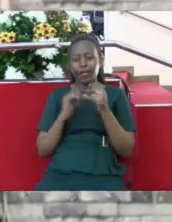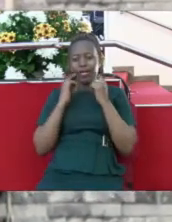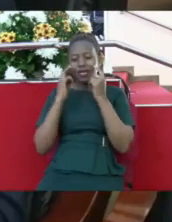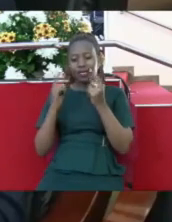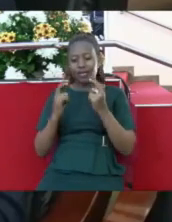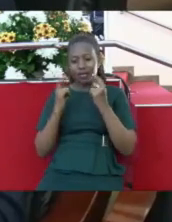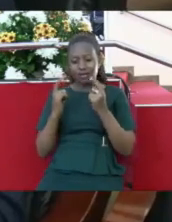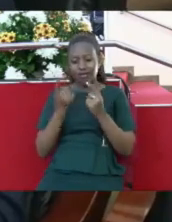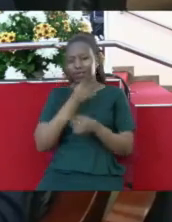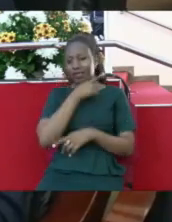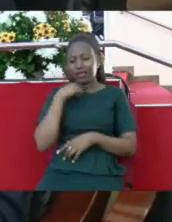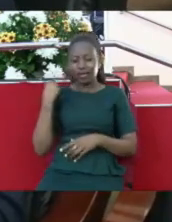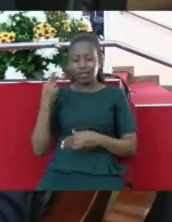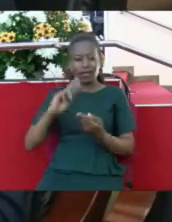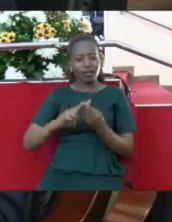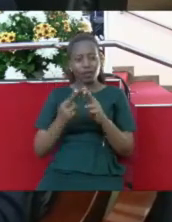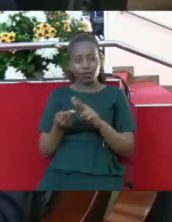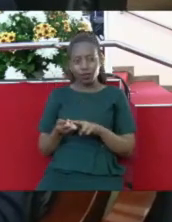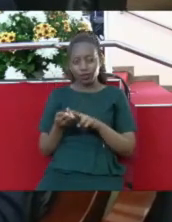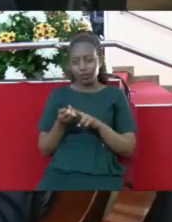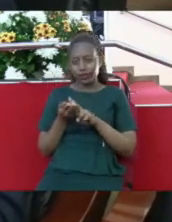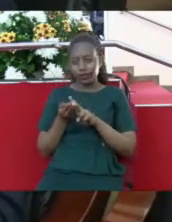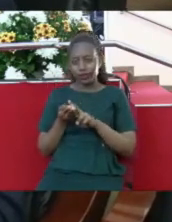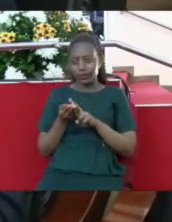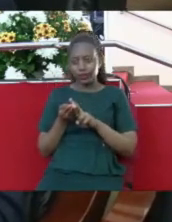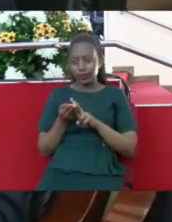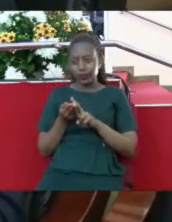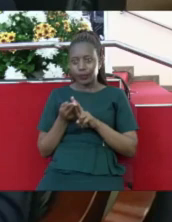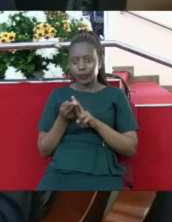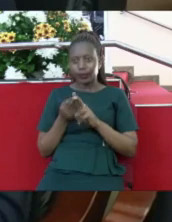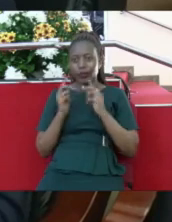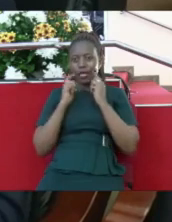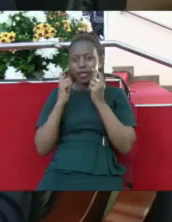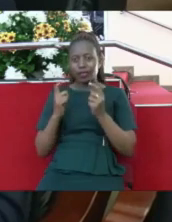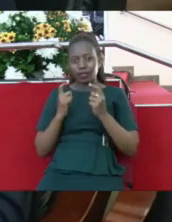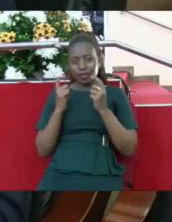relationships. Dhambi inaua hata ushirikiano. Sin has the capacity